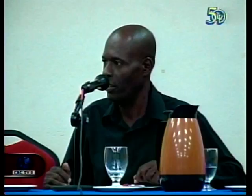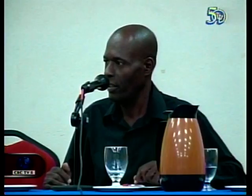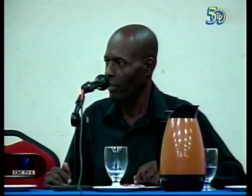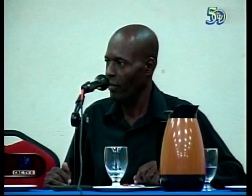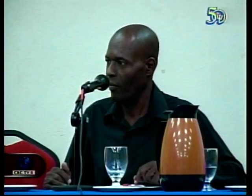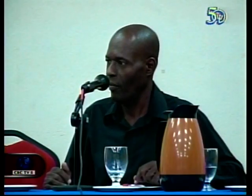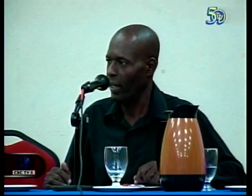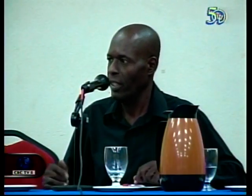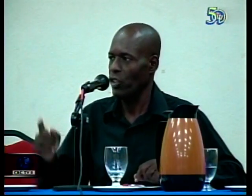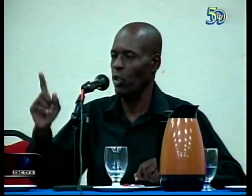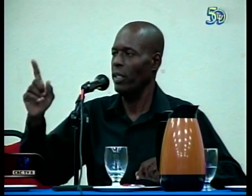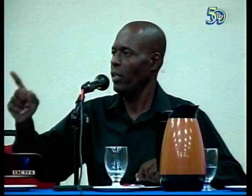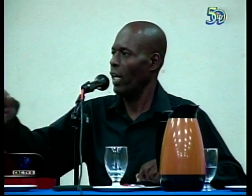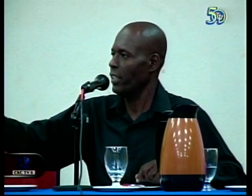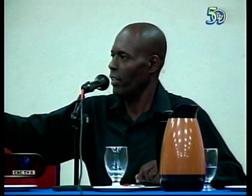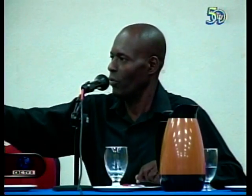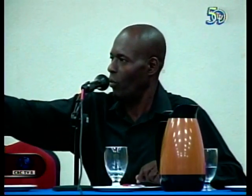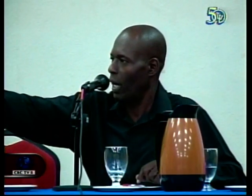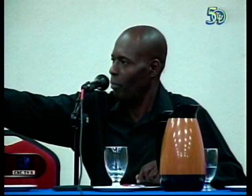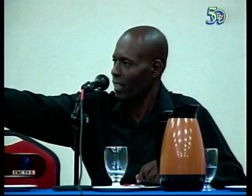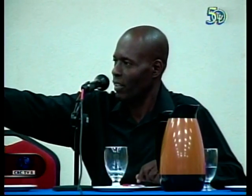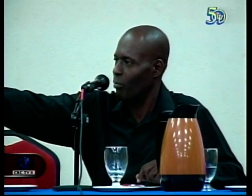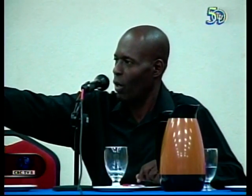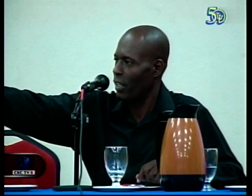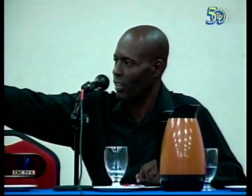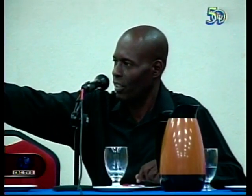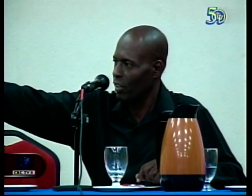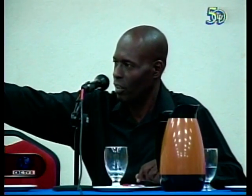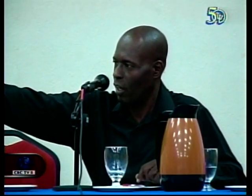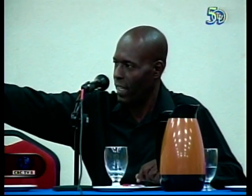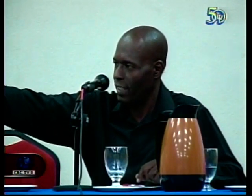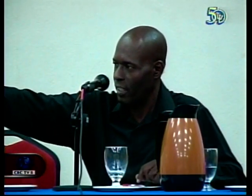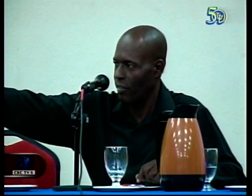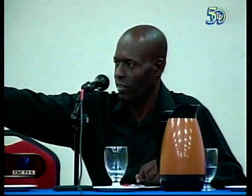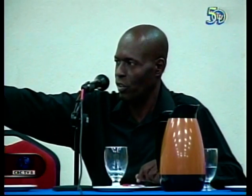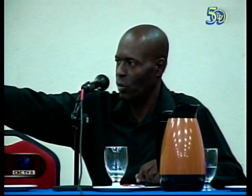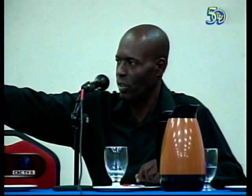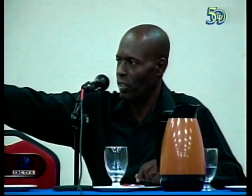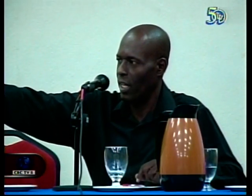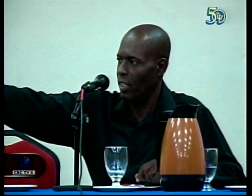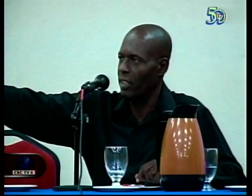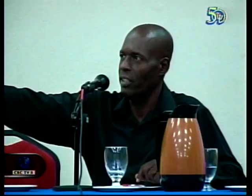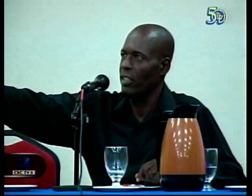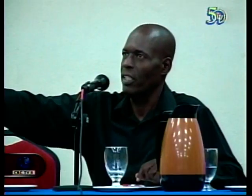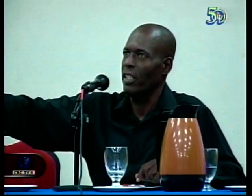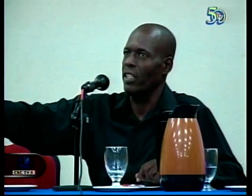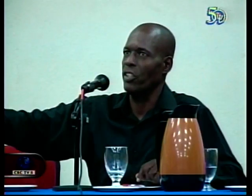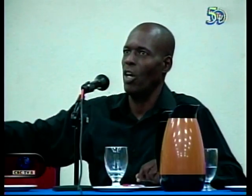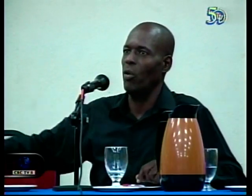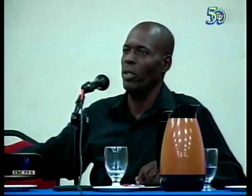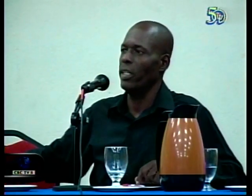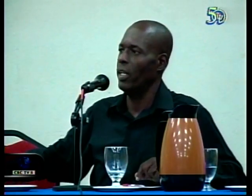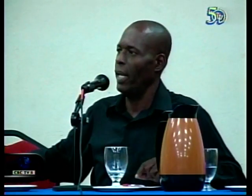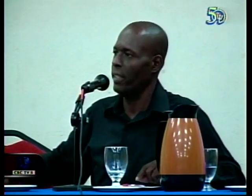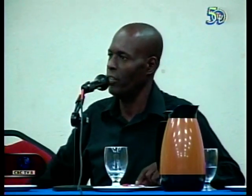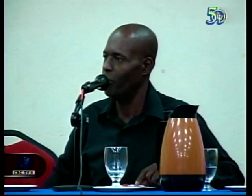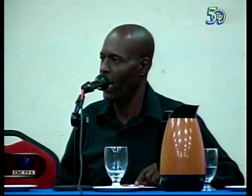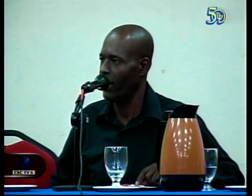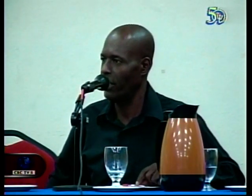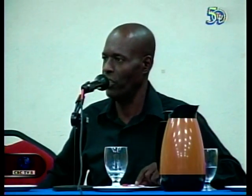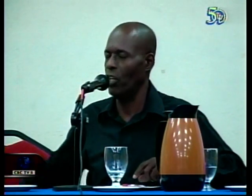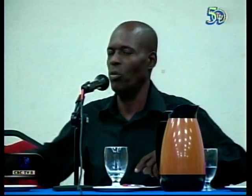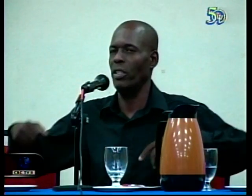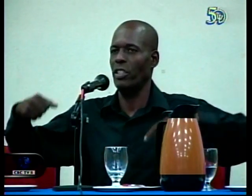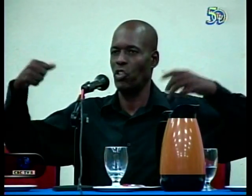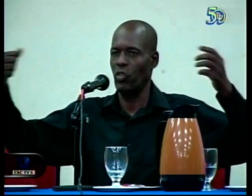development, right? So I think what Ambassador Morris got that night for you is that, like, it is not only collective